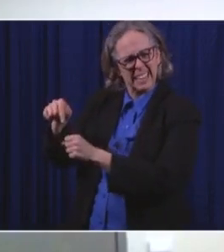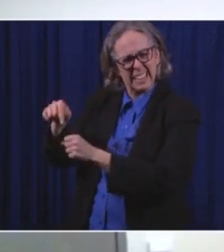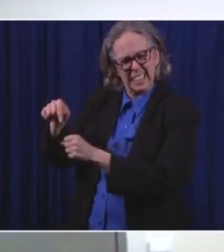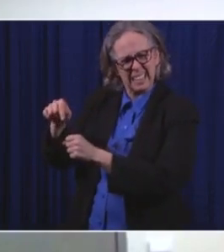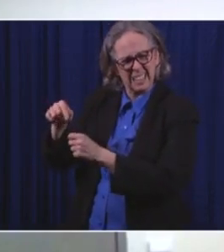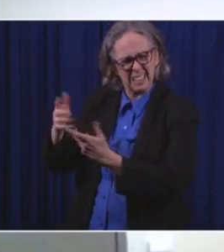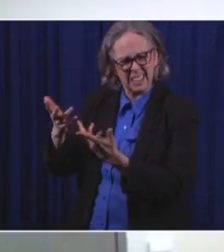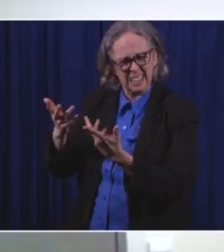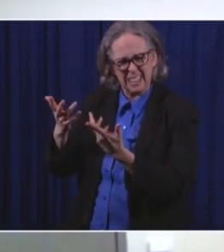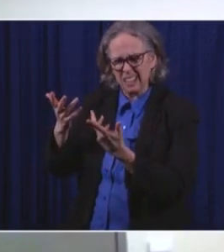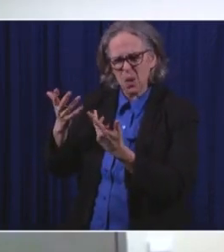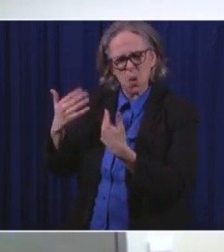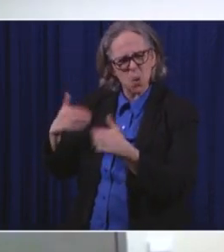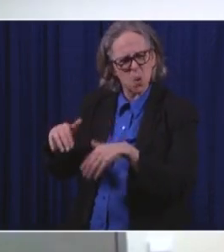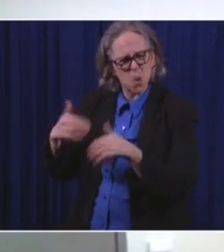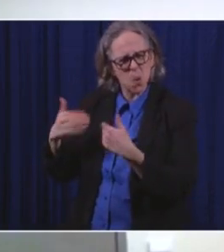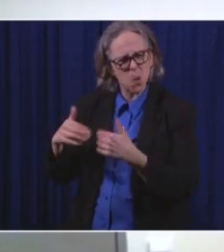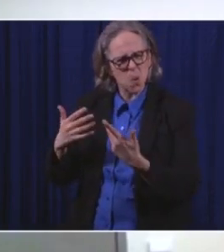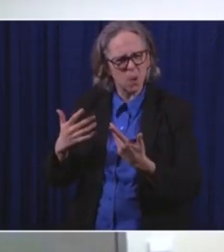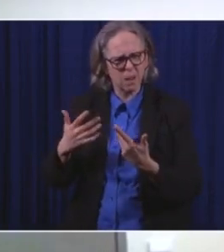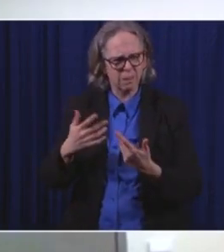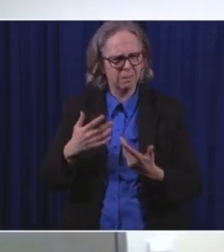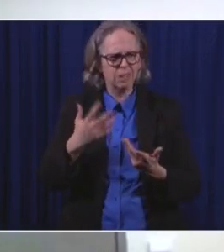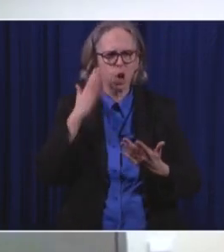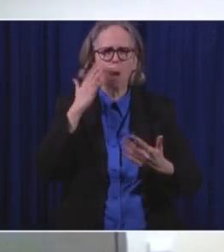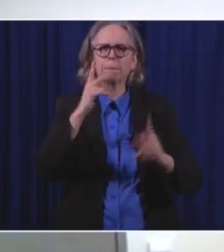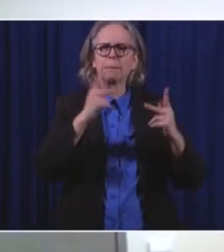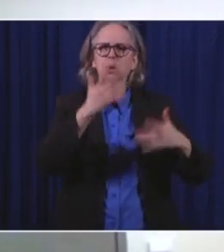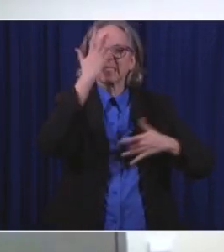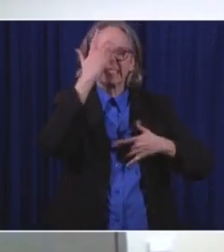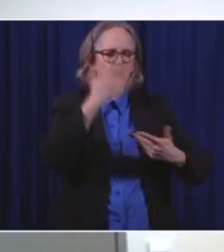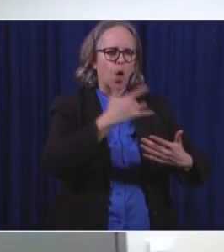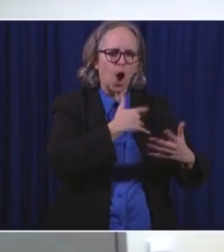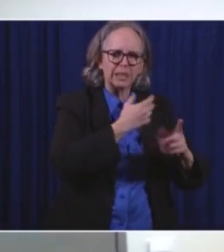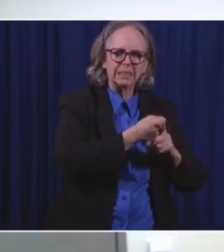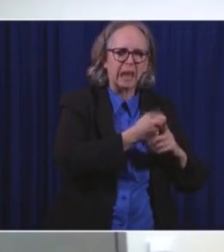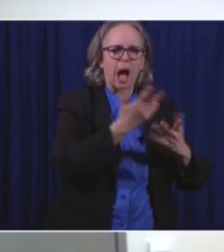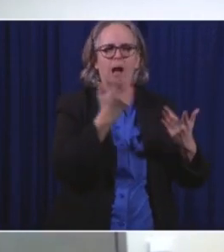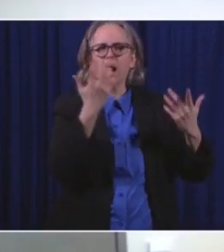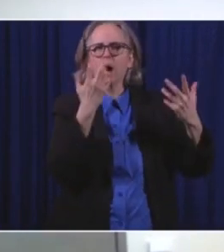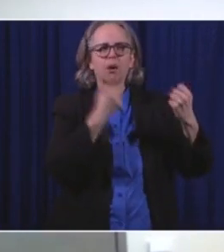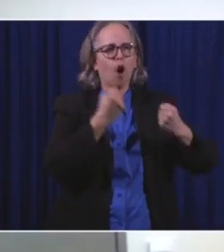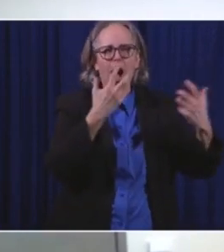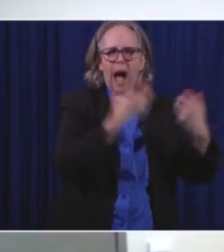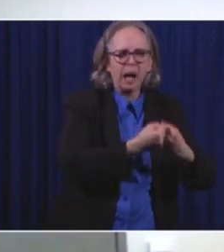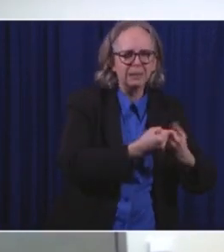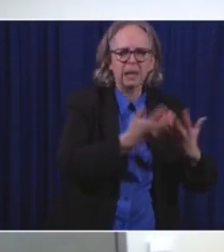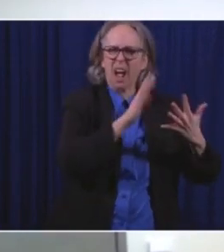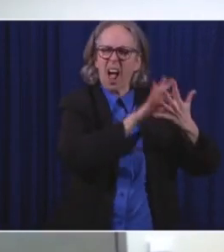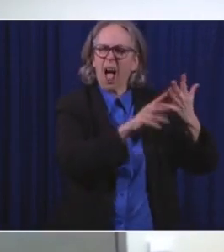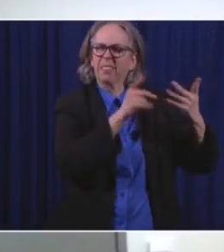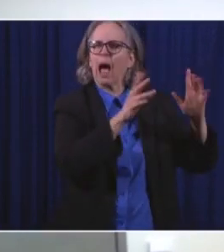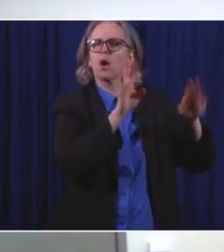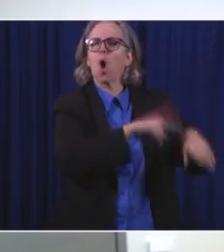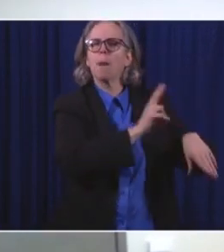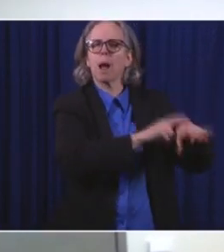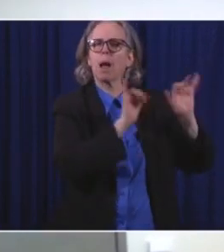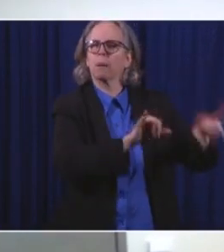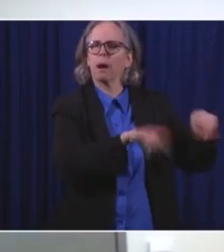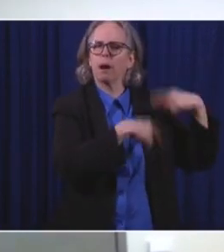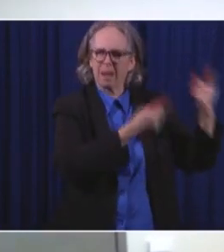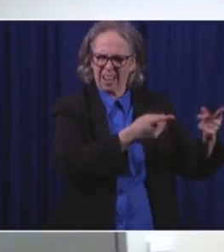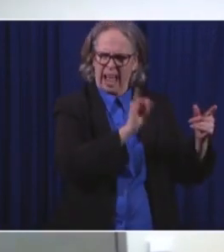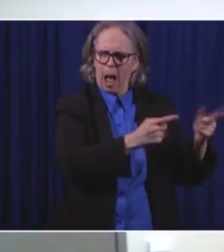day. People are still having heart attacks, strokes, car accidents, etc. And if